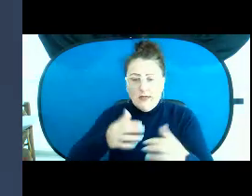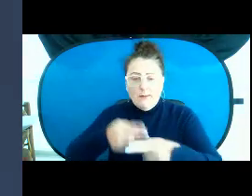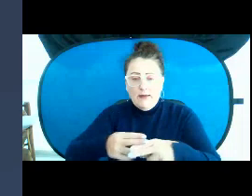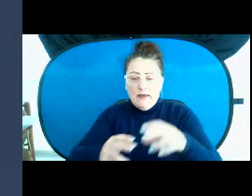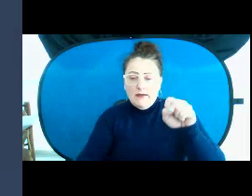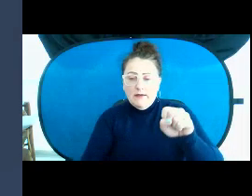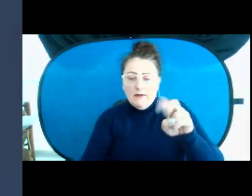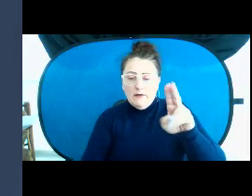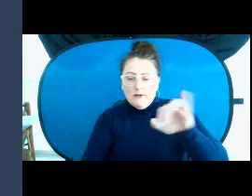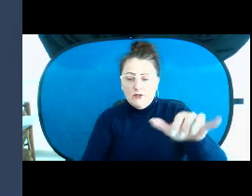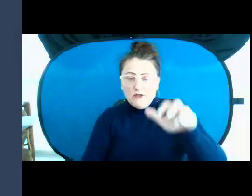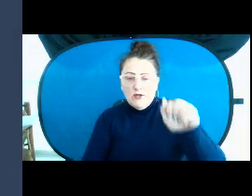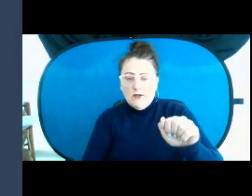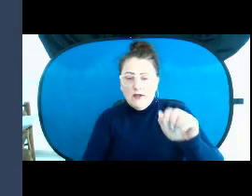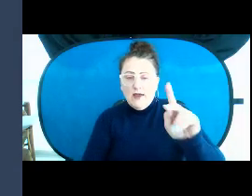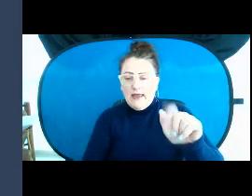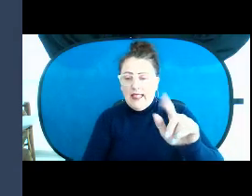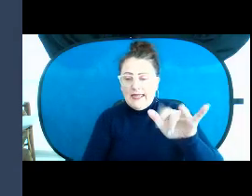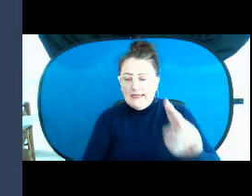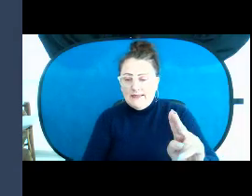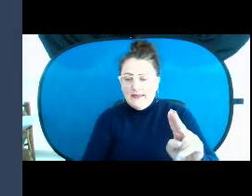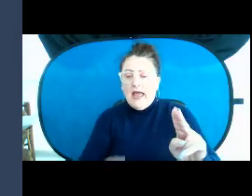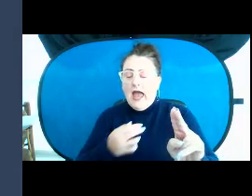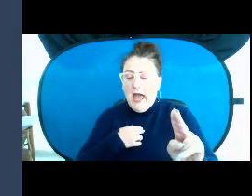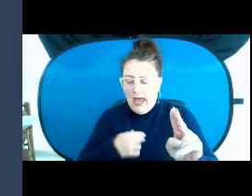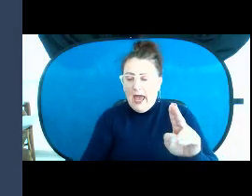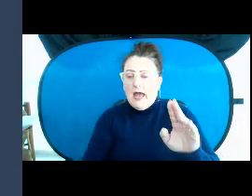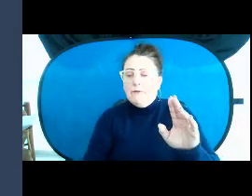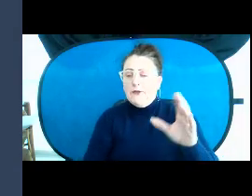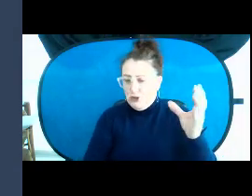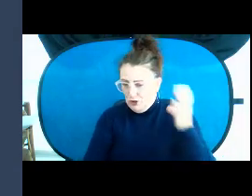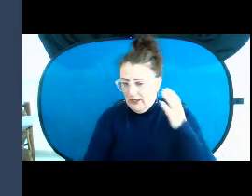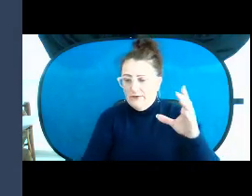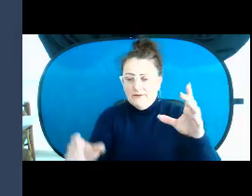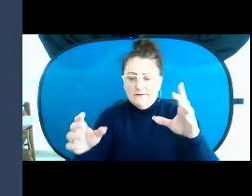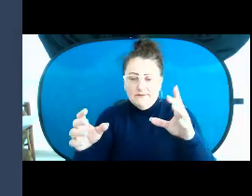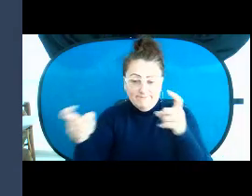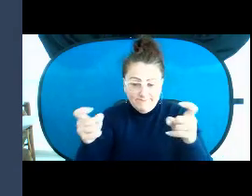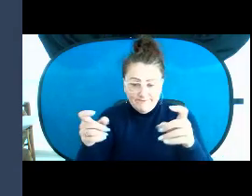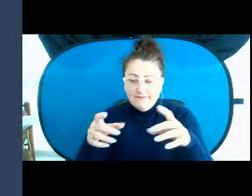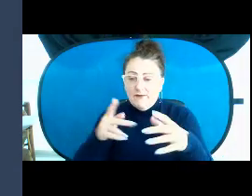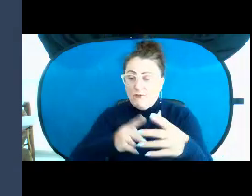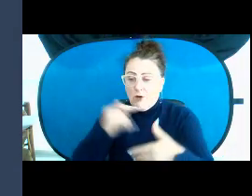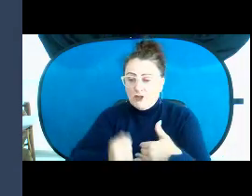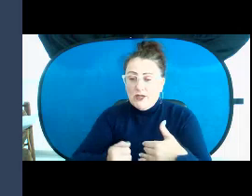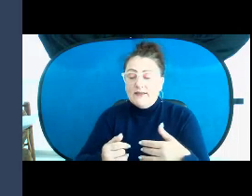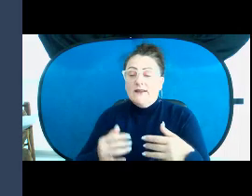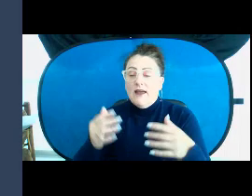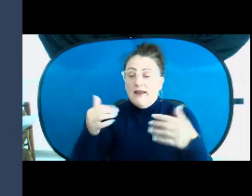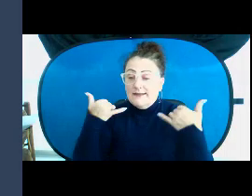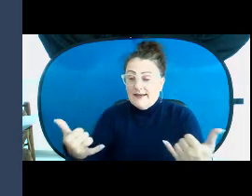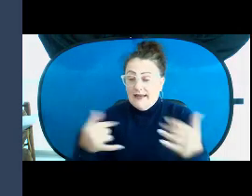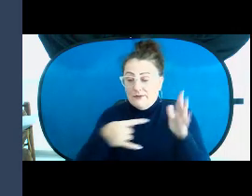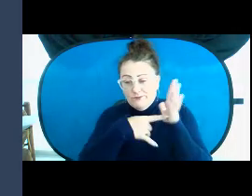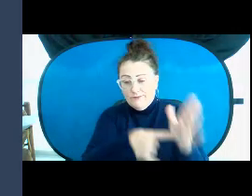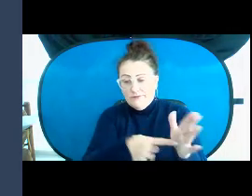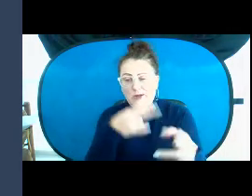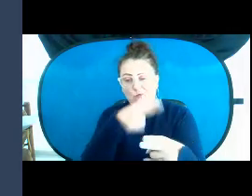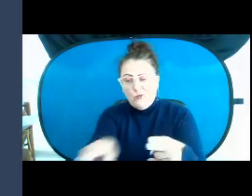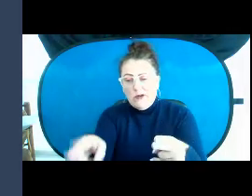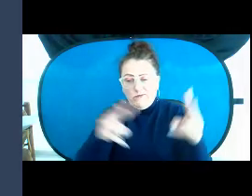Sujaya Kalanisan, and I'm the Division Chief for the Division of Project Management. Today, I will be presenting a brief overview